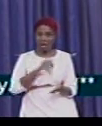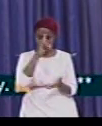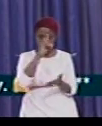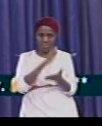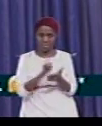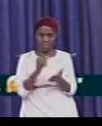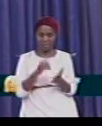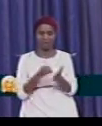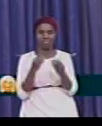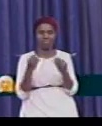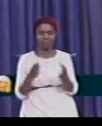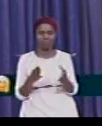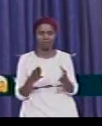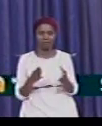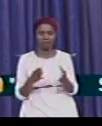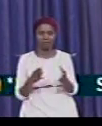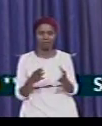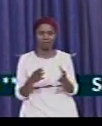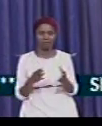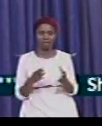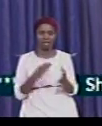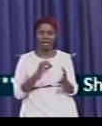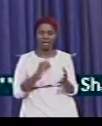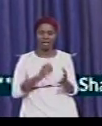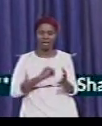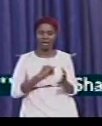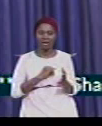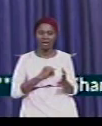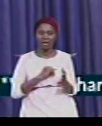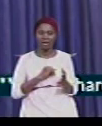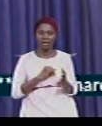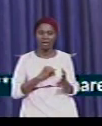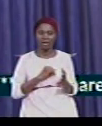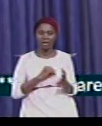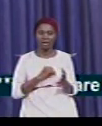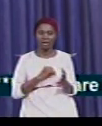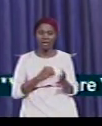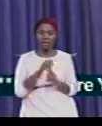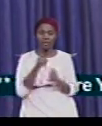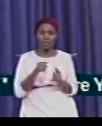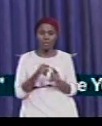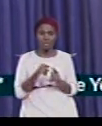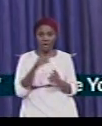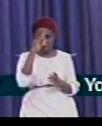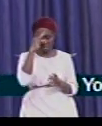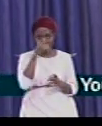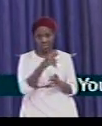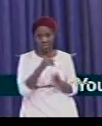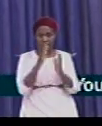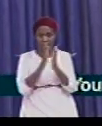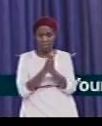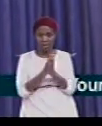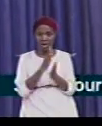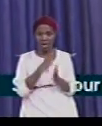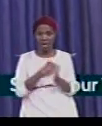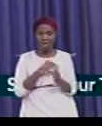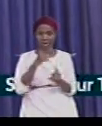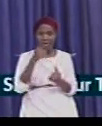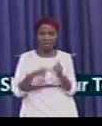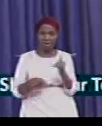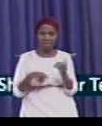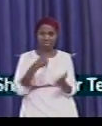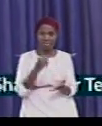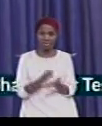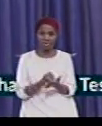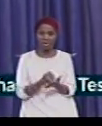So my hands were on my knees. And then when he got to the last amen, I prayed it.